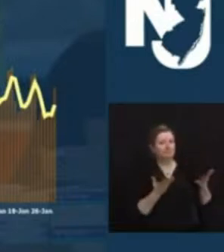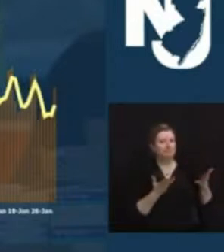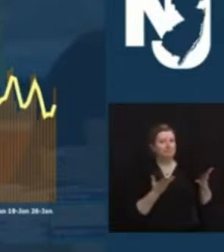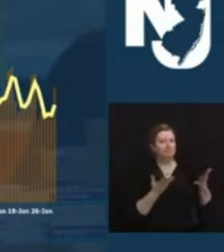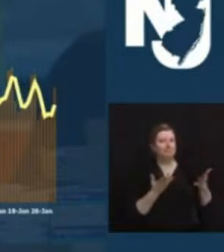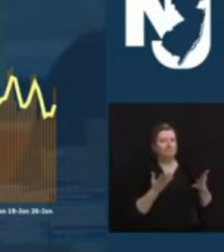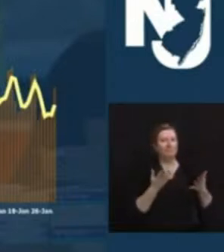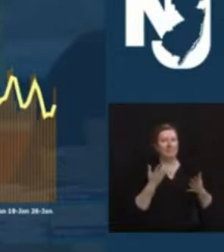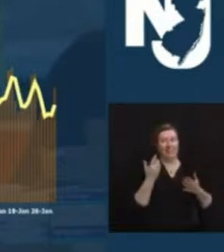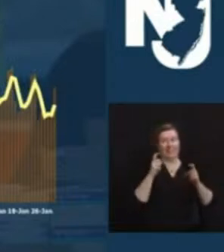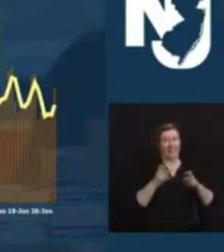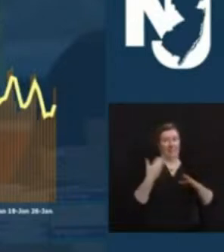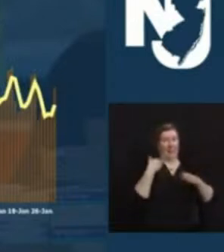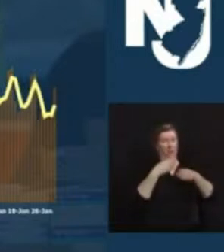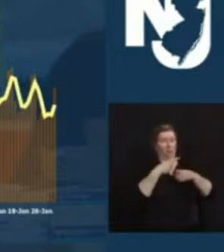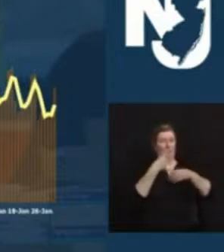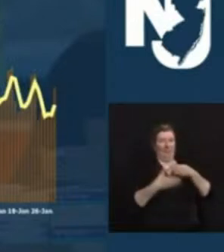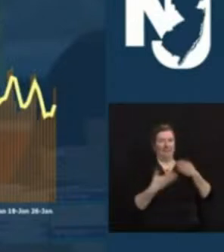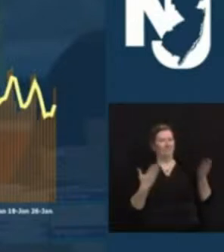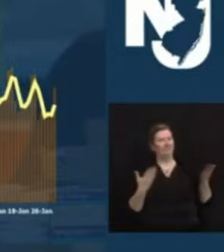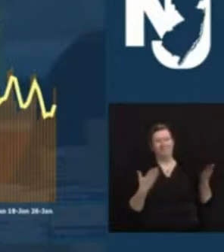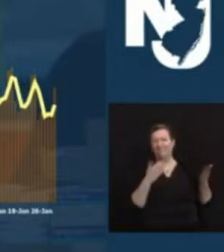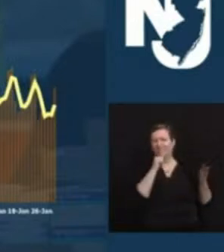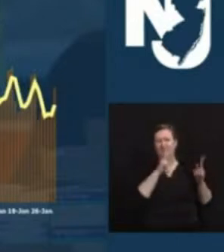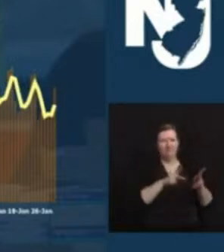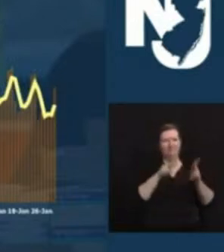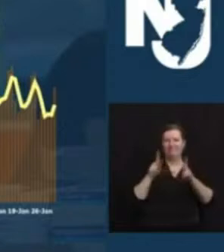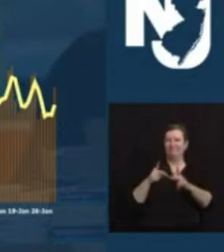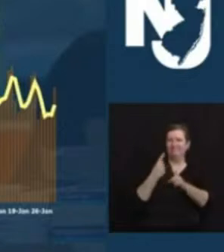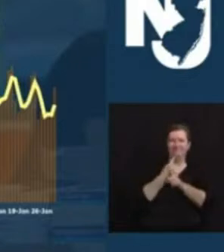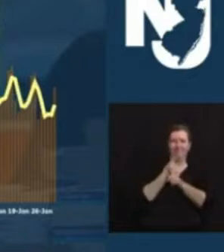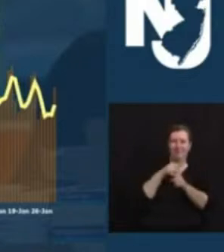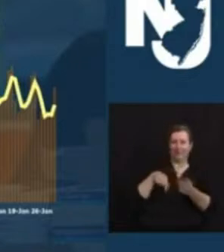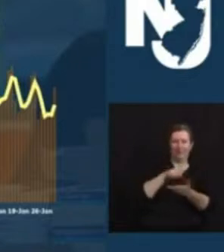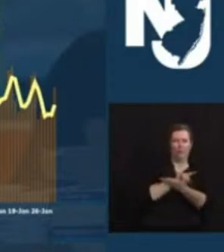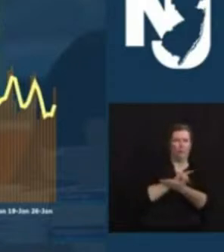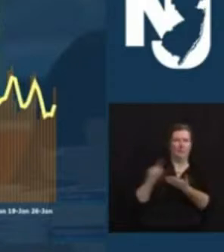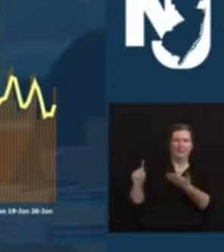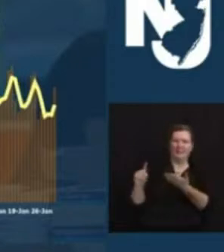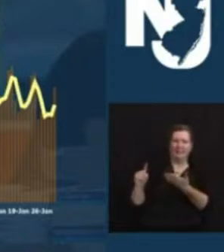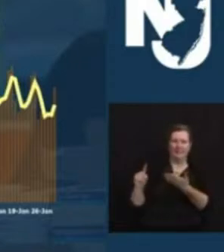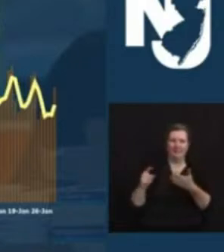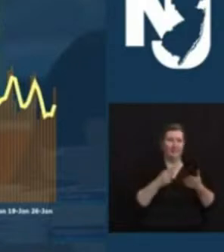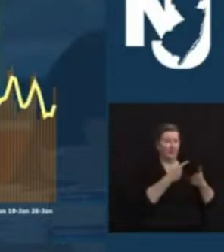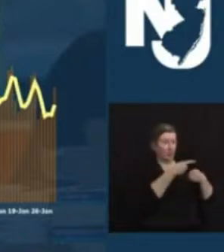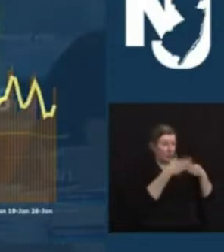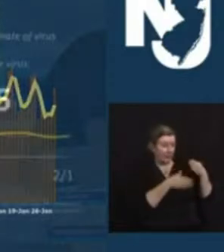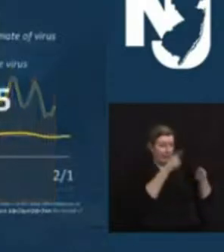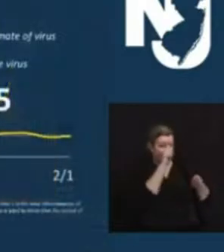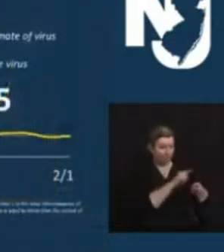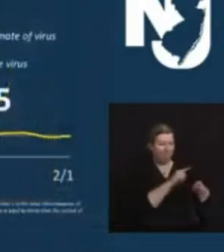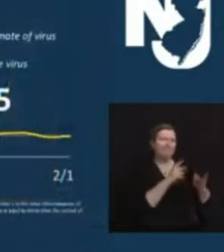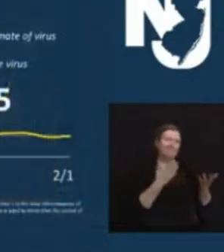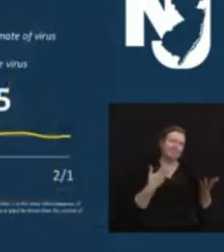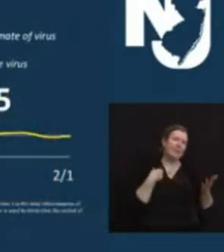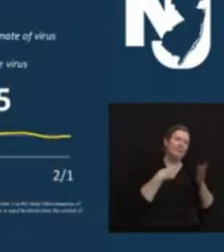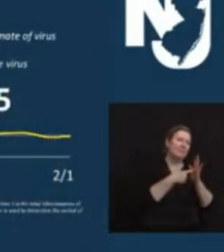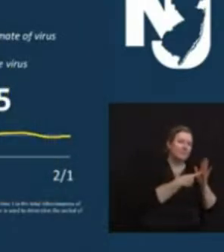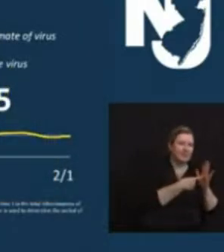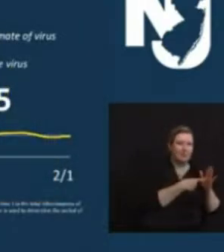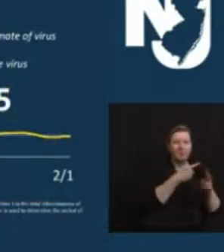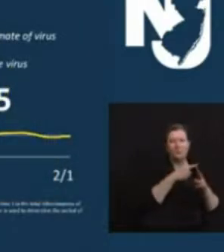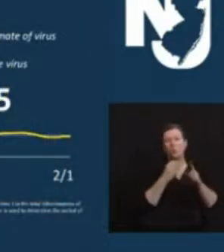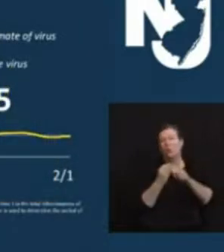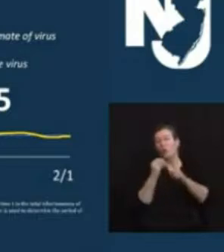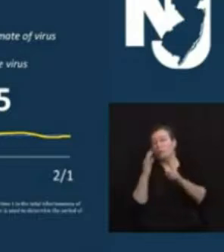cases, or at least disproportionately, put it that way, because they need to. They've got a symptom or they've been exposed. The rate of transmission remains below 1, although